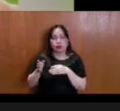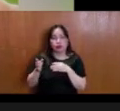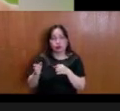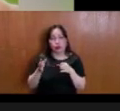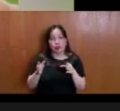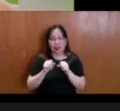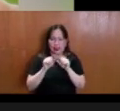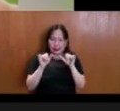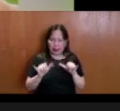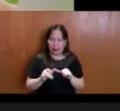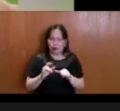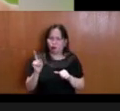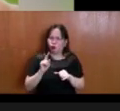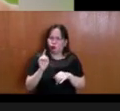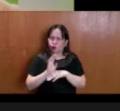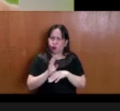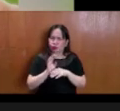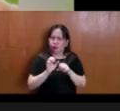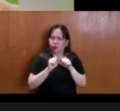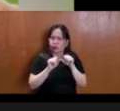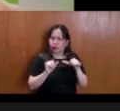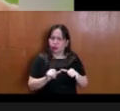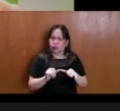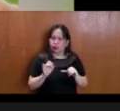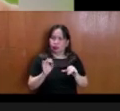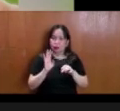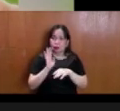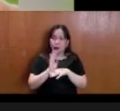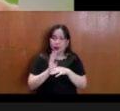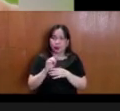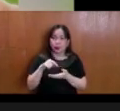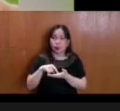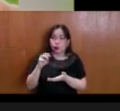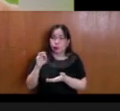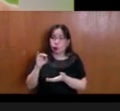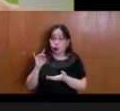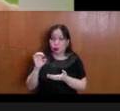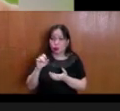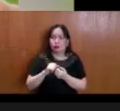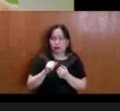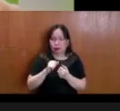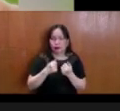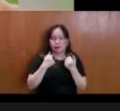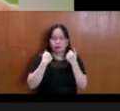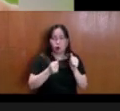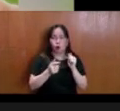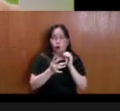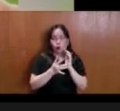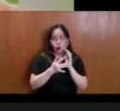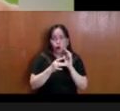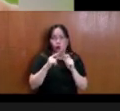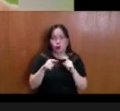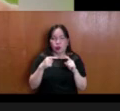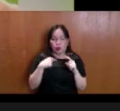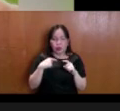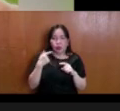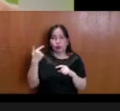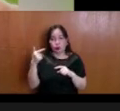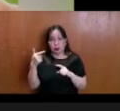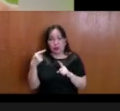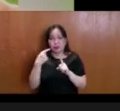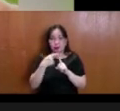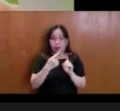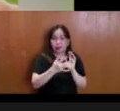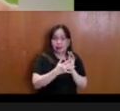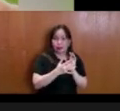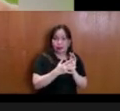what is this business model all about? Green and digital, certainly, but I'd like to classify the green on